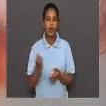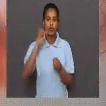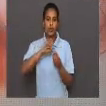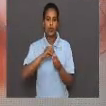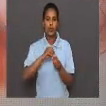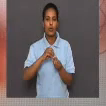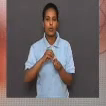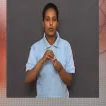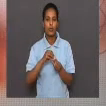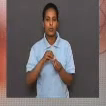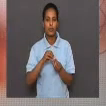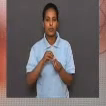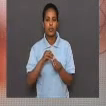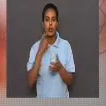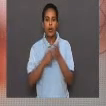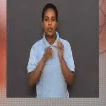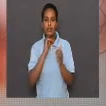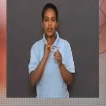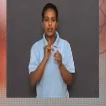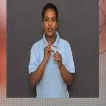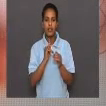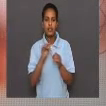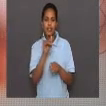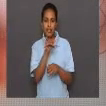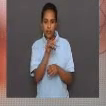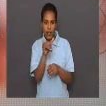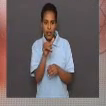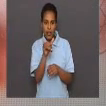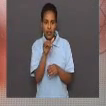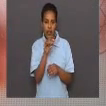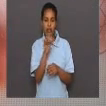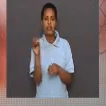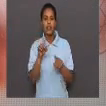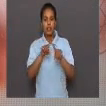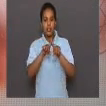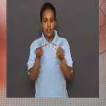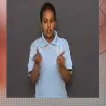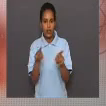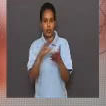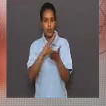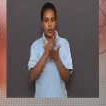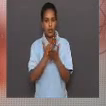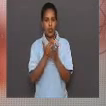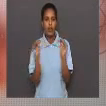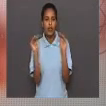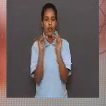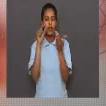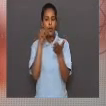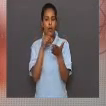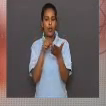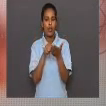Also, what is the similarity and difference between equivalence